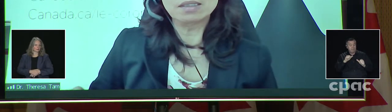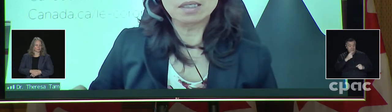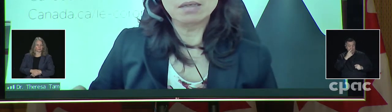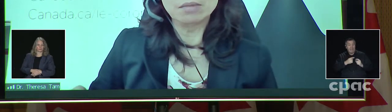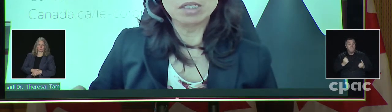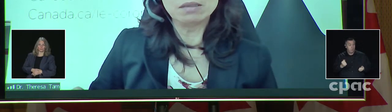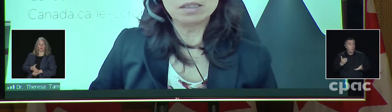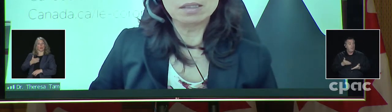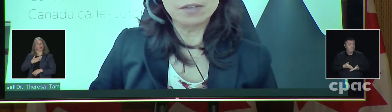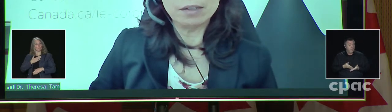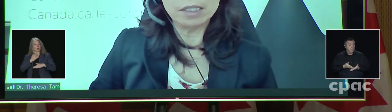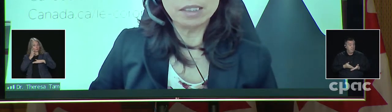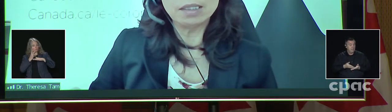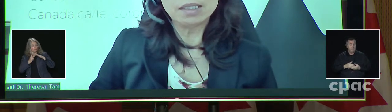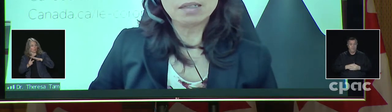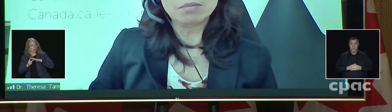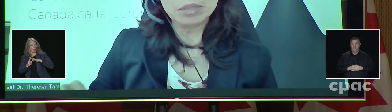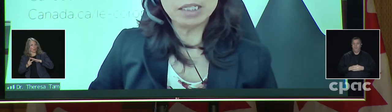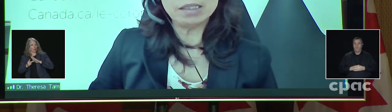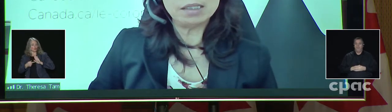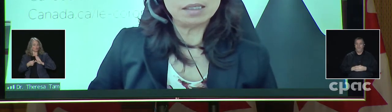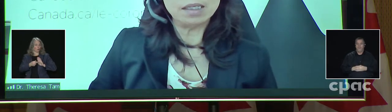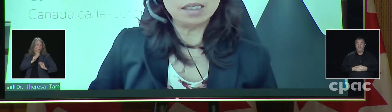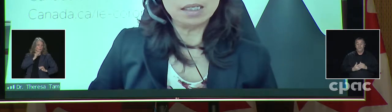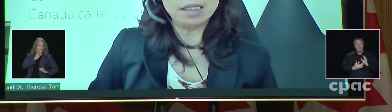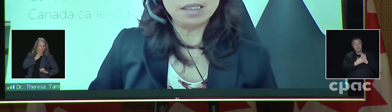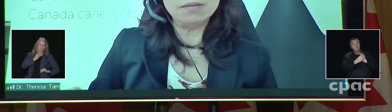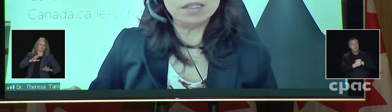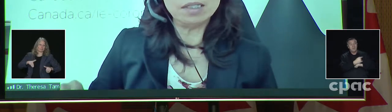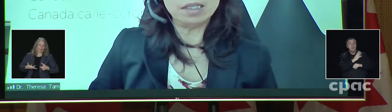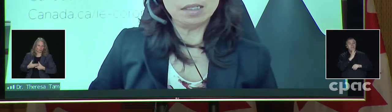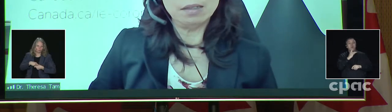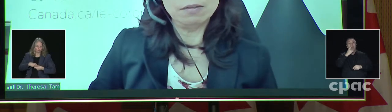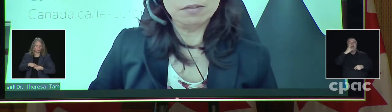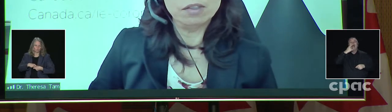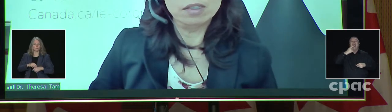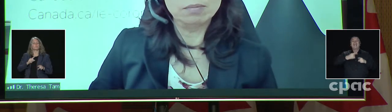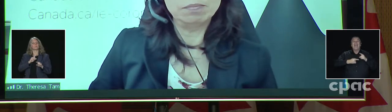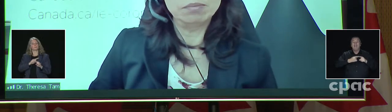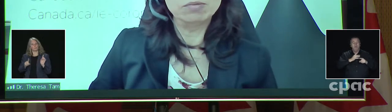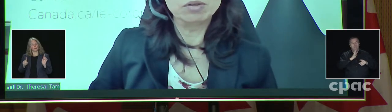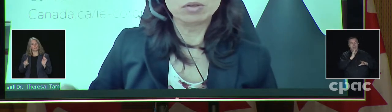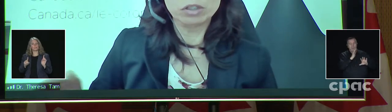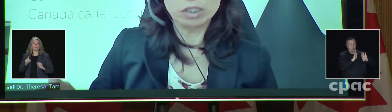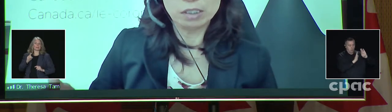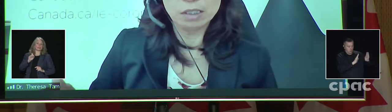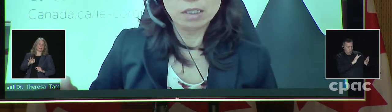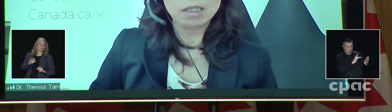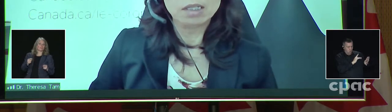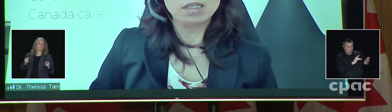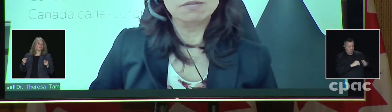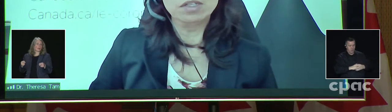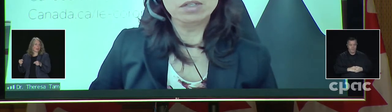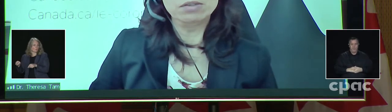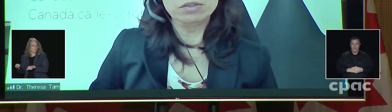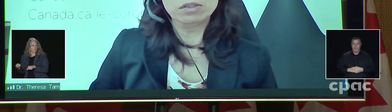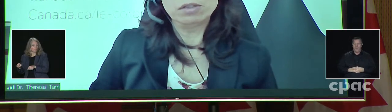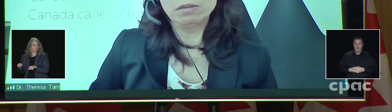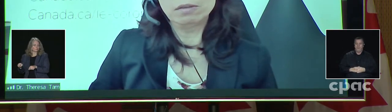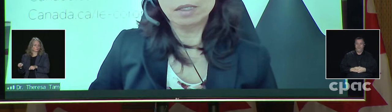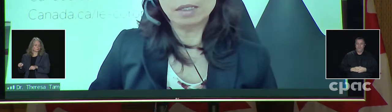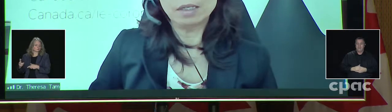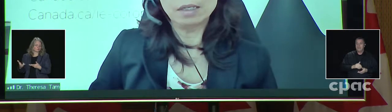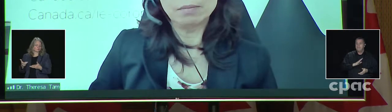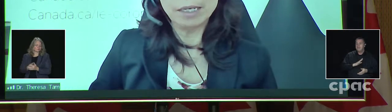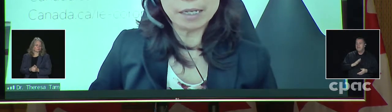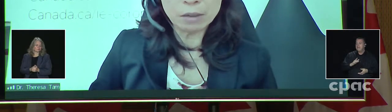doesn't model the severity. But even if the proportion of those